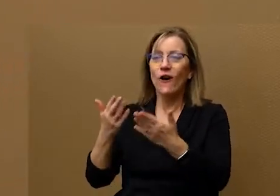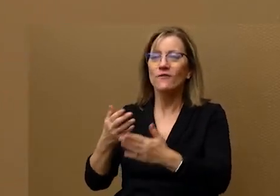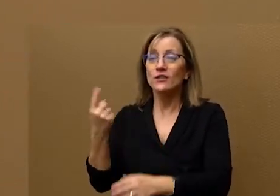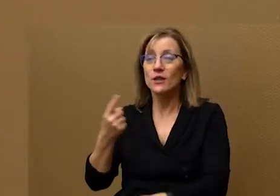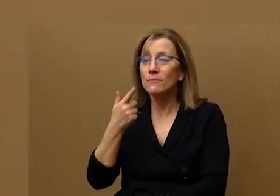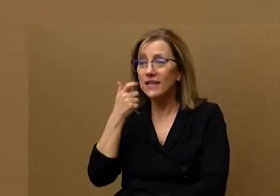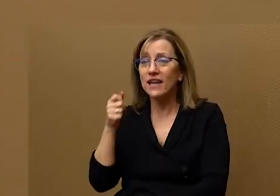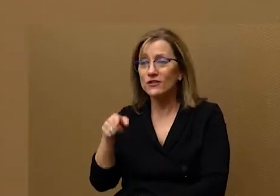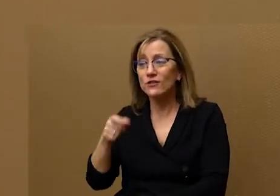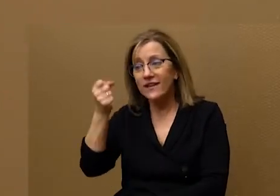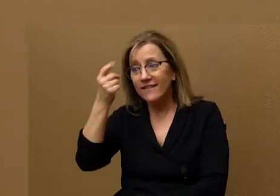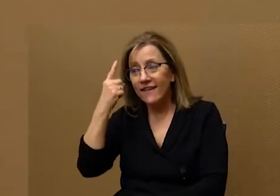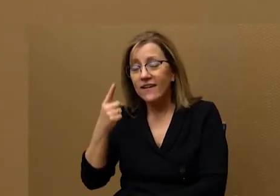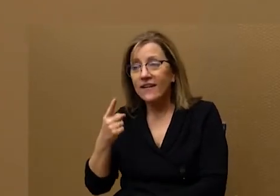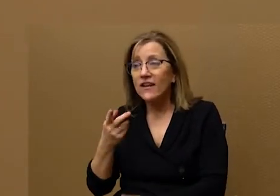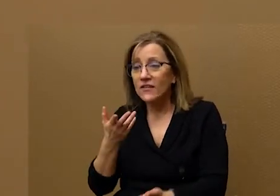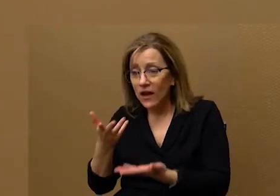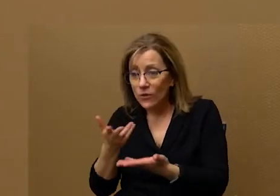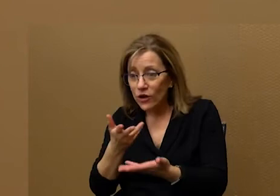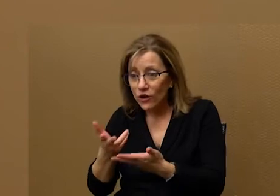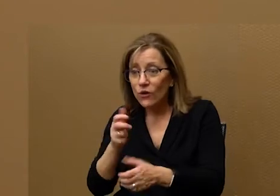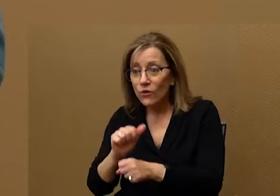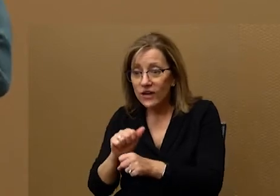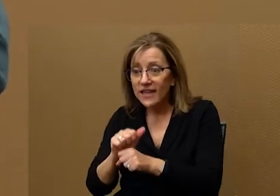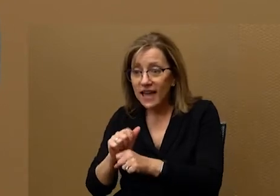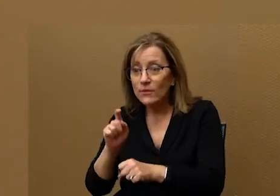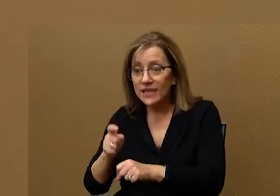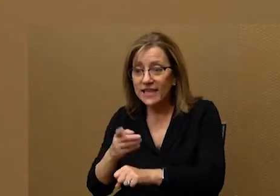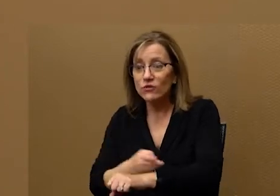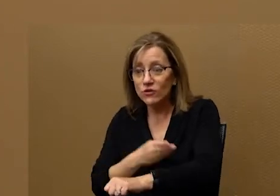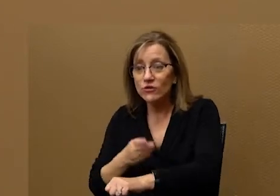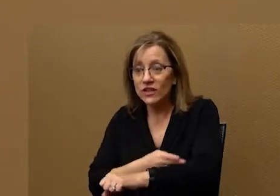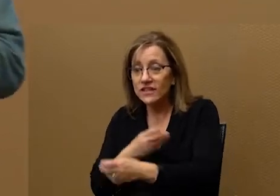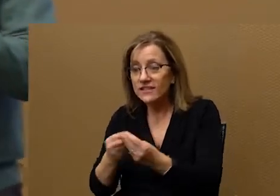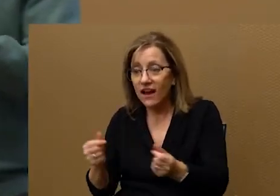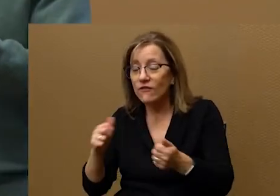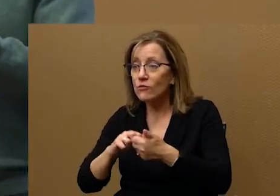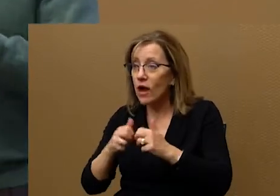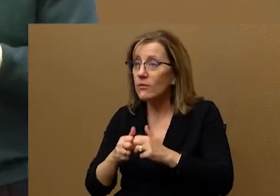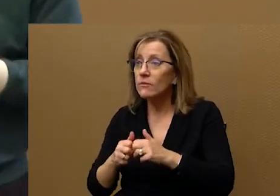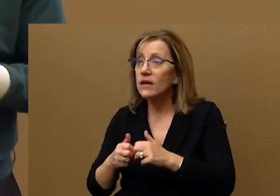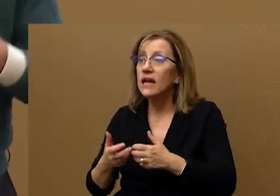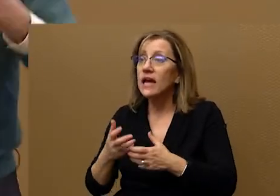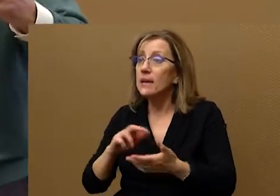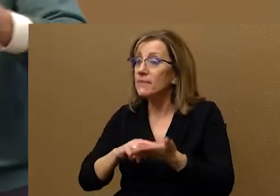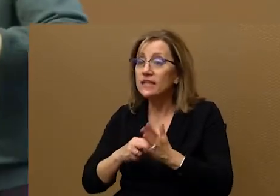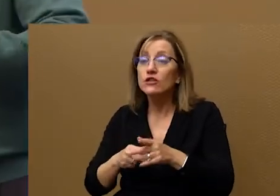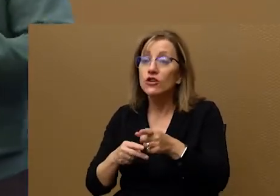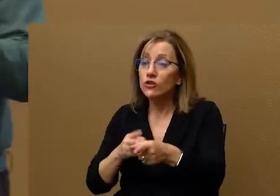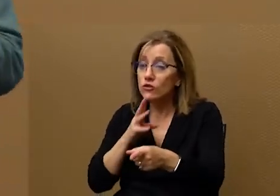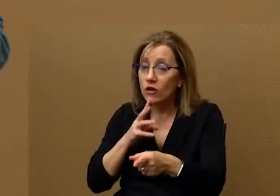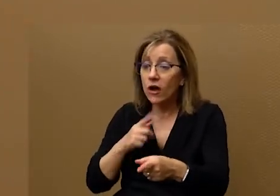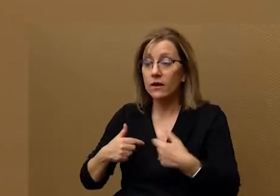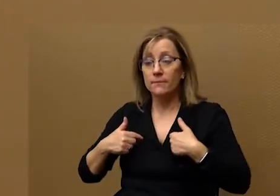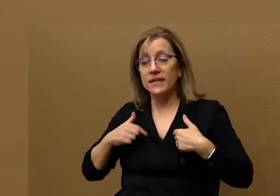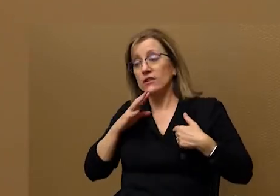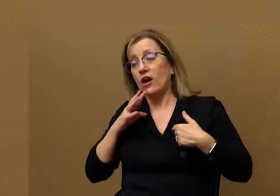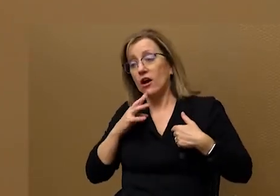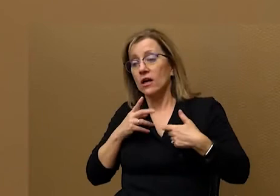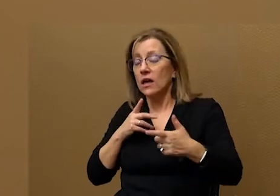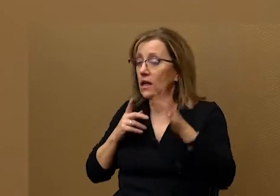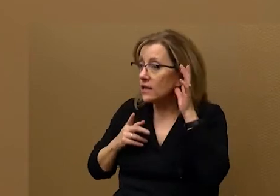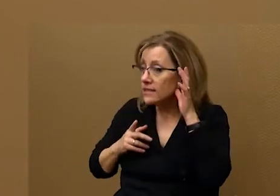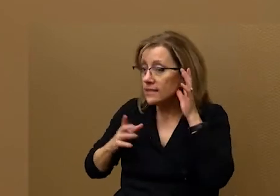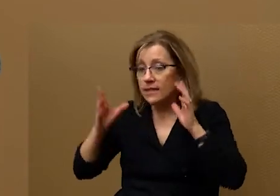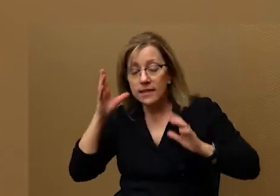you get that we're working on solving a problem. And it involves you talking and me talking and listening and us thinking together and trying to